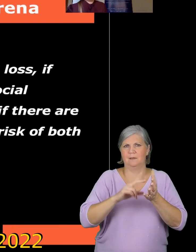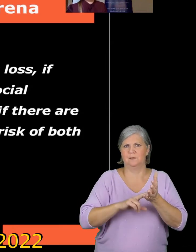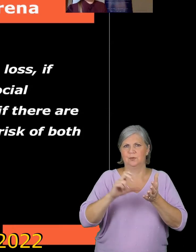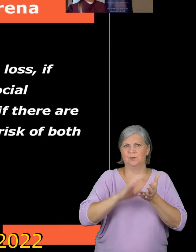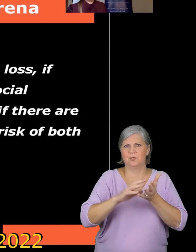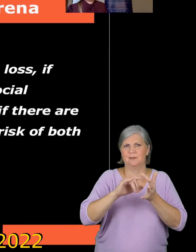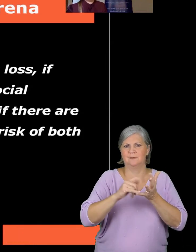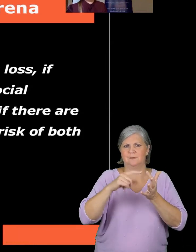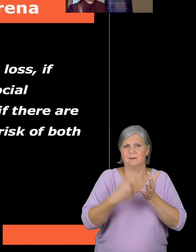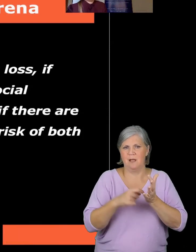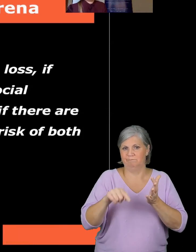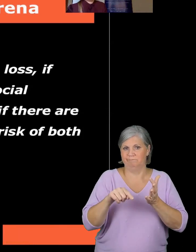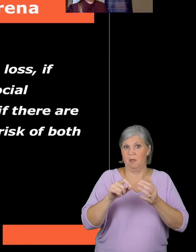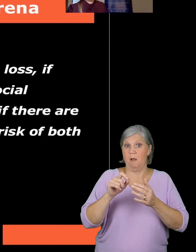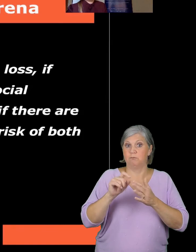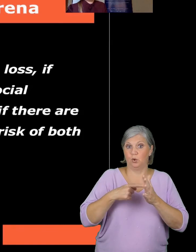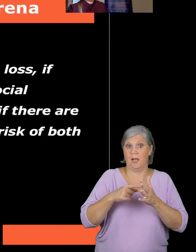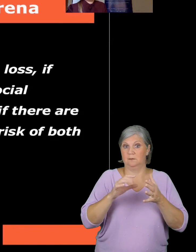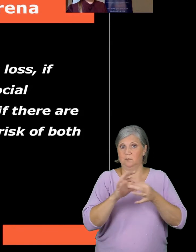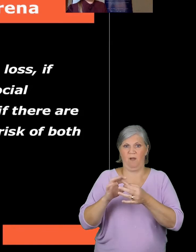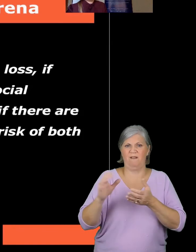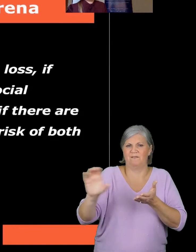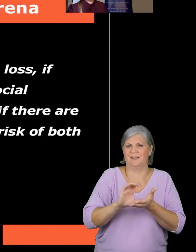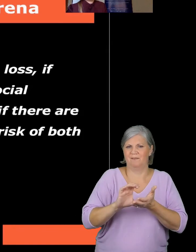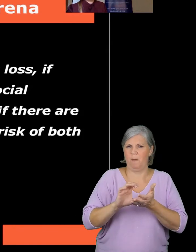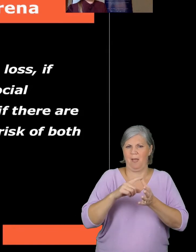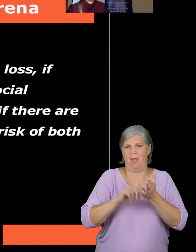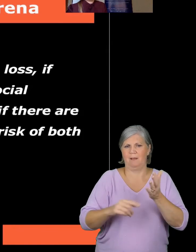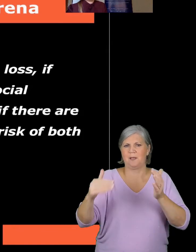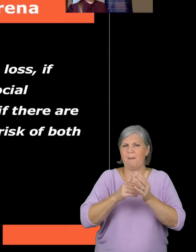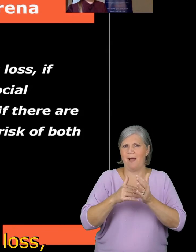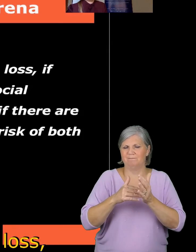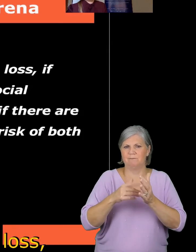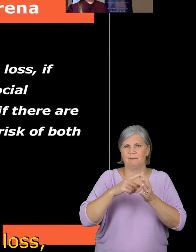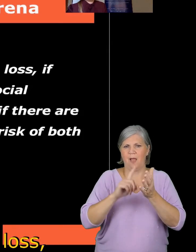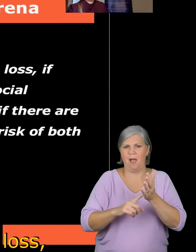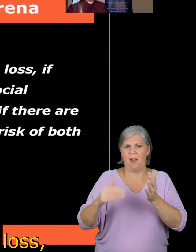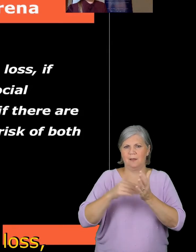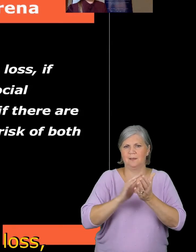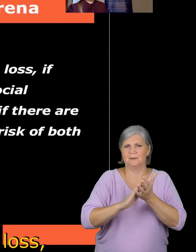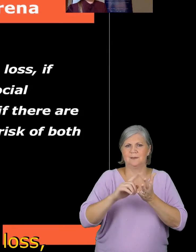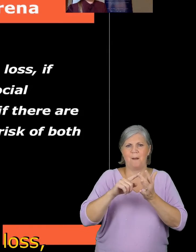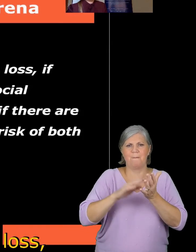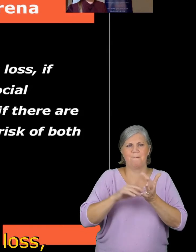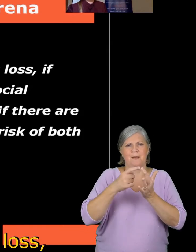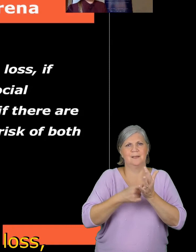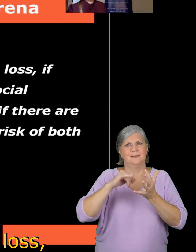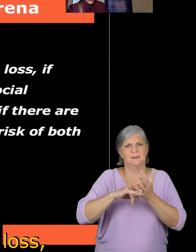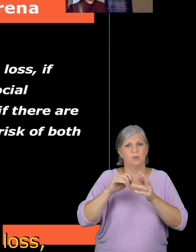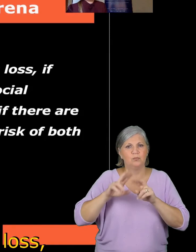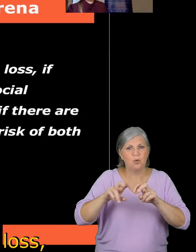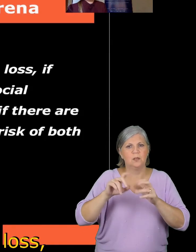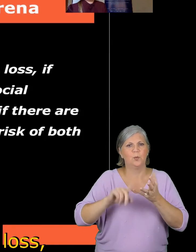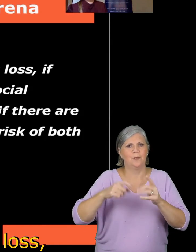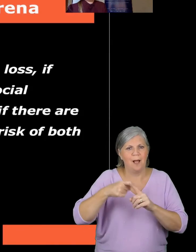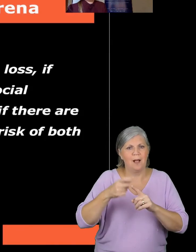in 2022, and within this study, researchers will investigate if dementia is